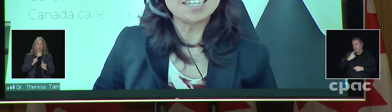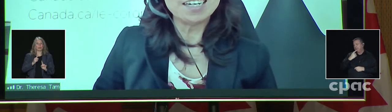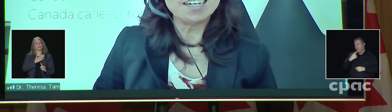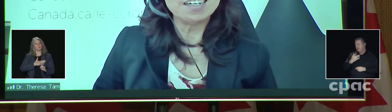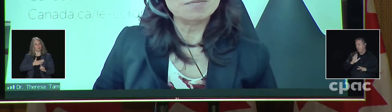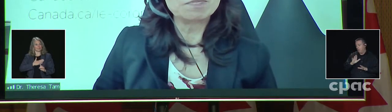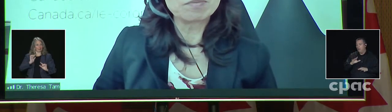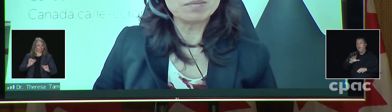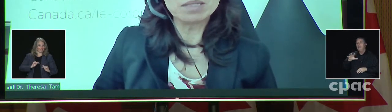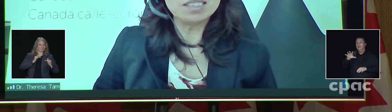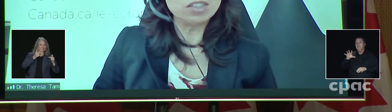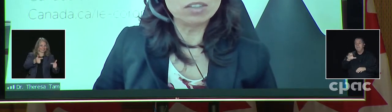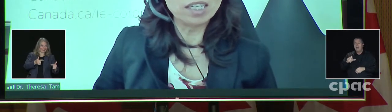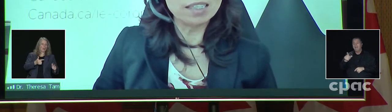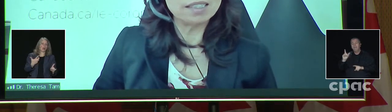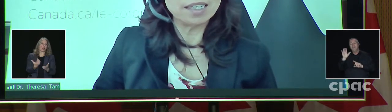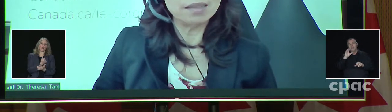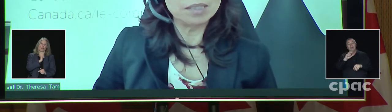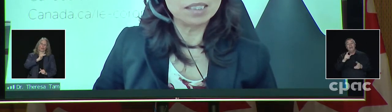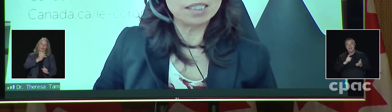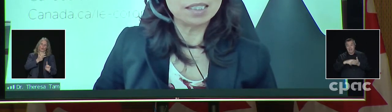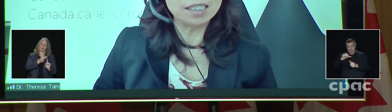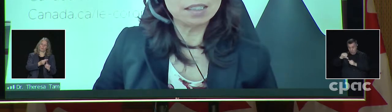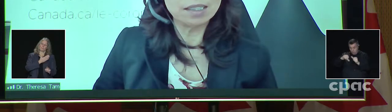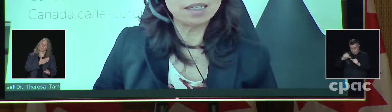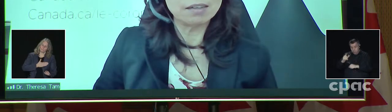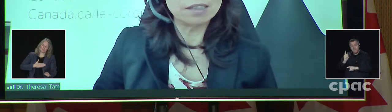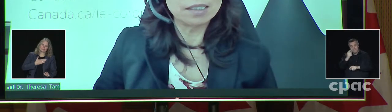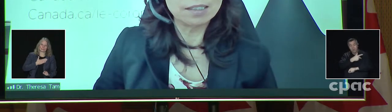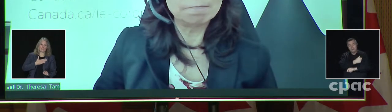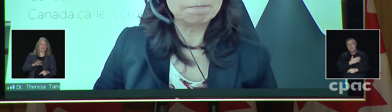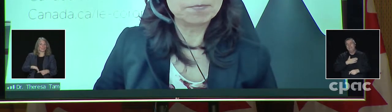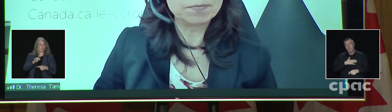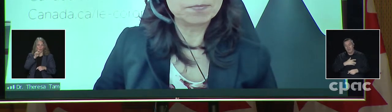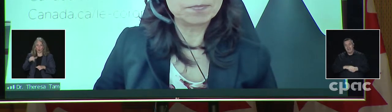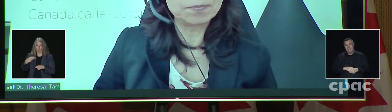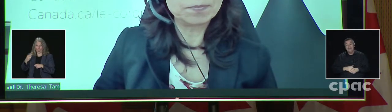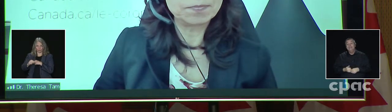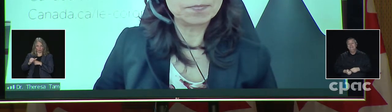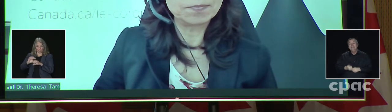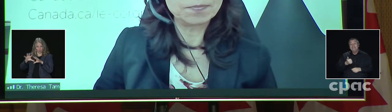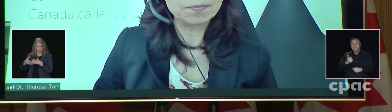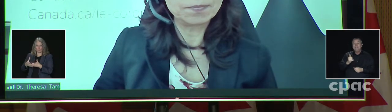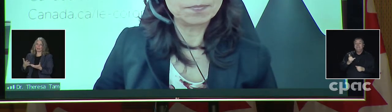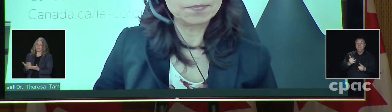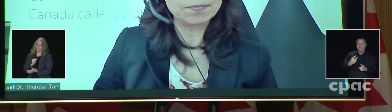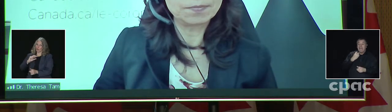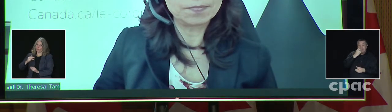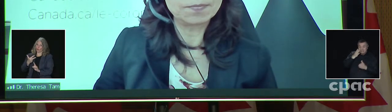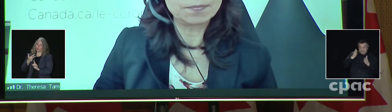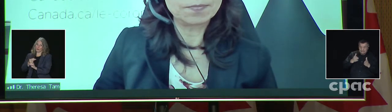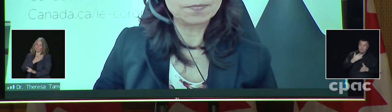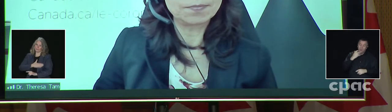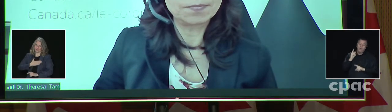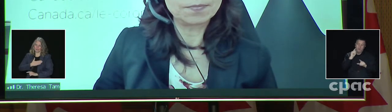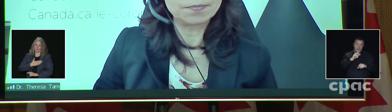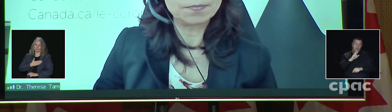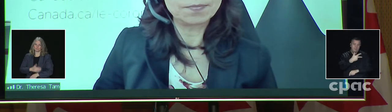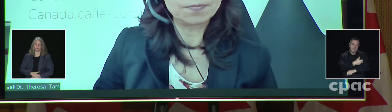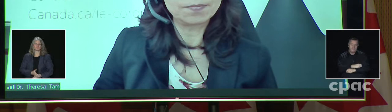and please do that, and particularly those at high risk. Thank you. Laura Osmond, Canadian